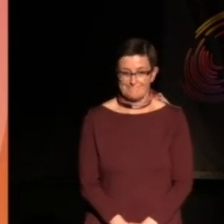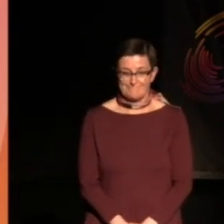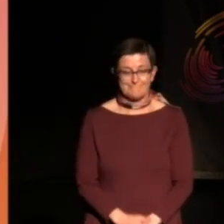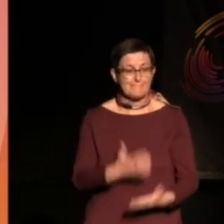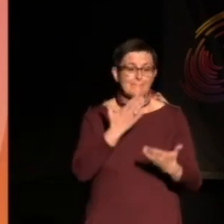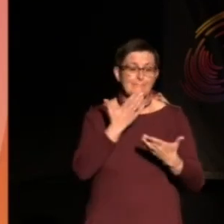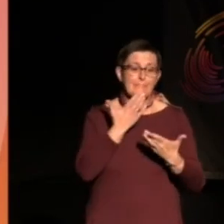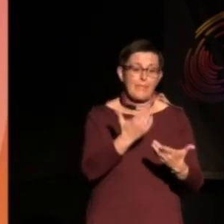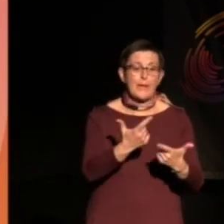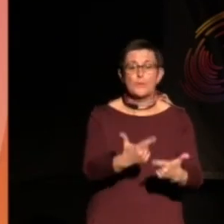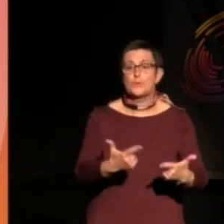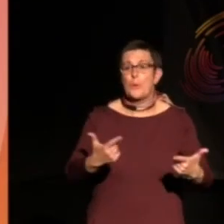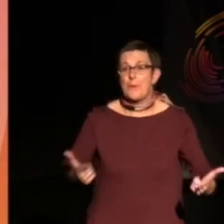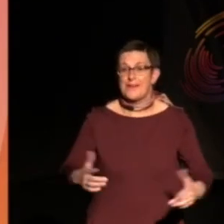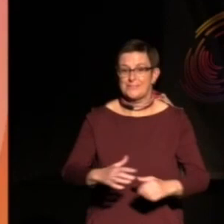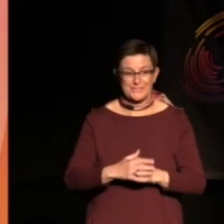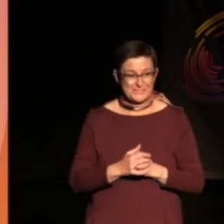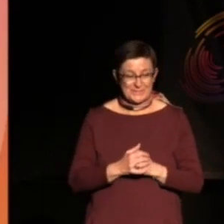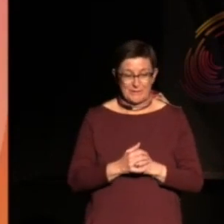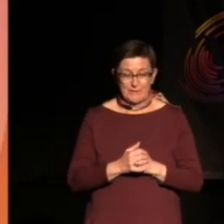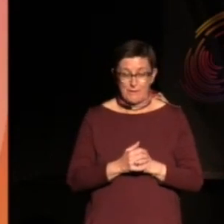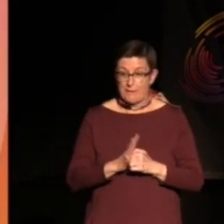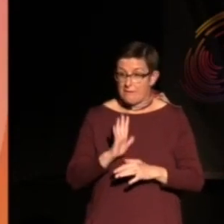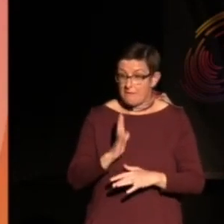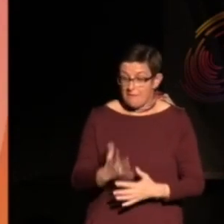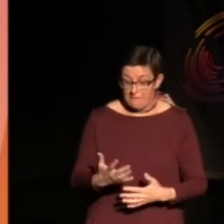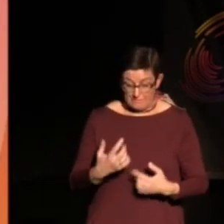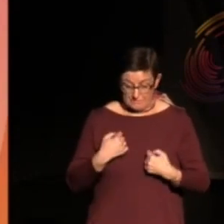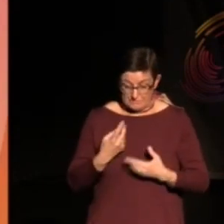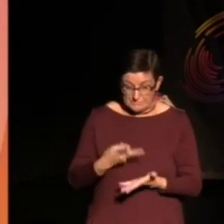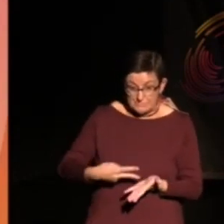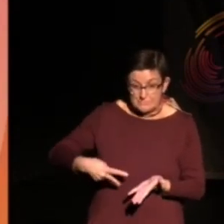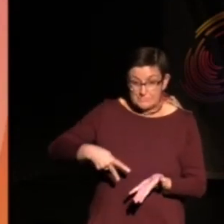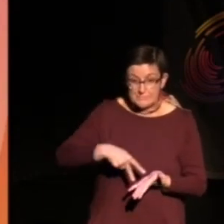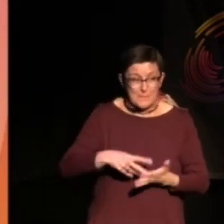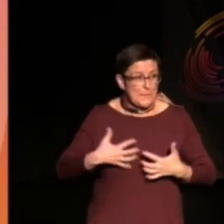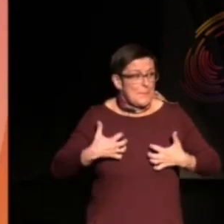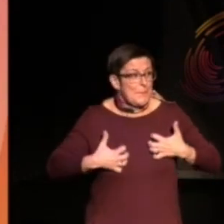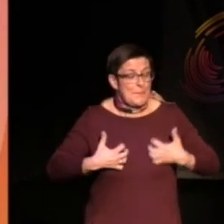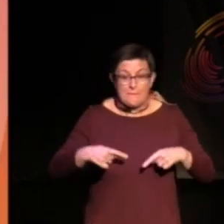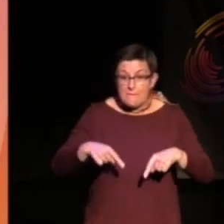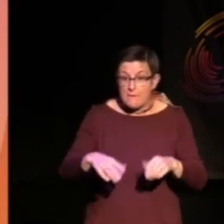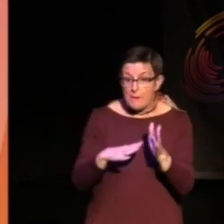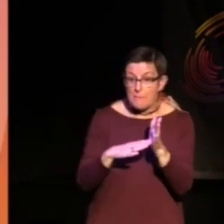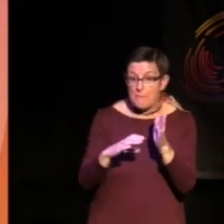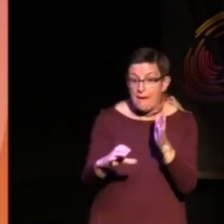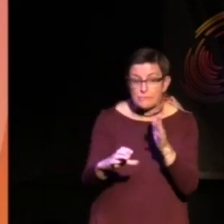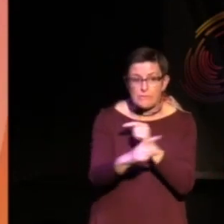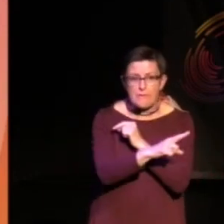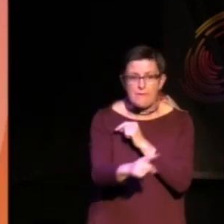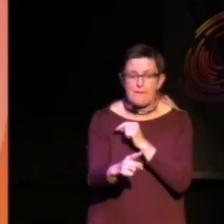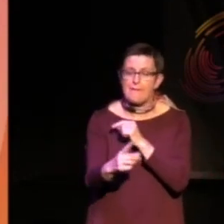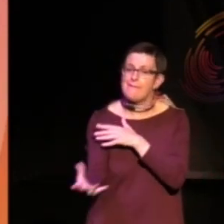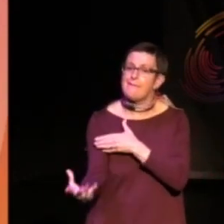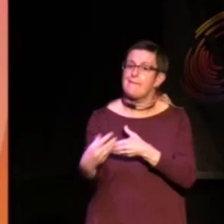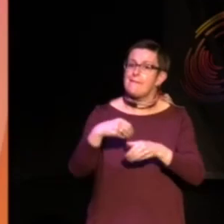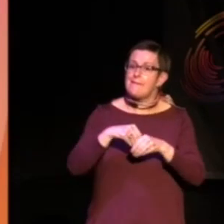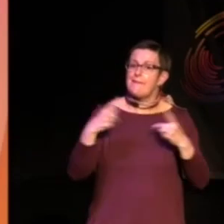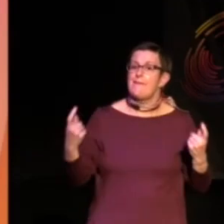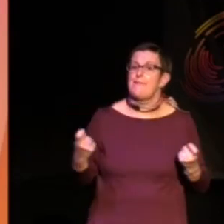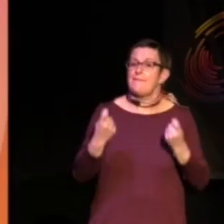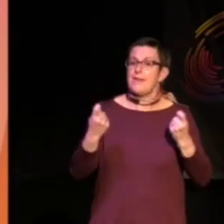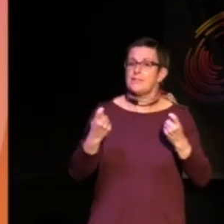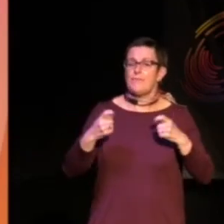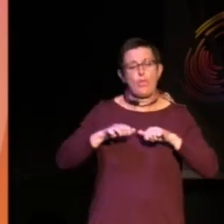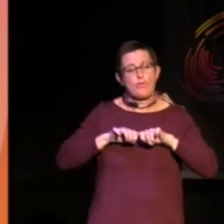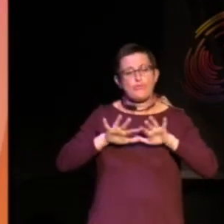Thank you so much. It's so exciting to be in Manchester and to join the Ripples of Hope Festival, to join the